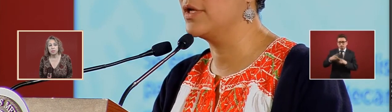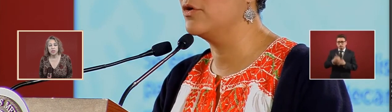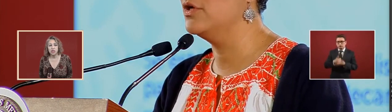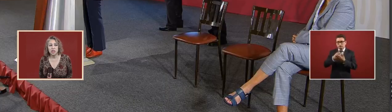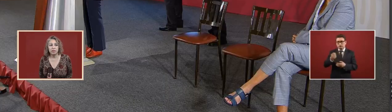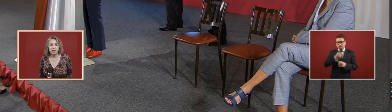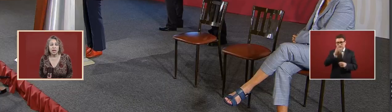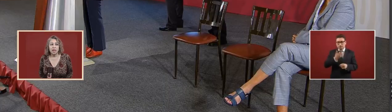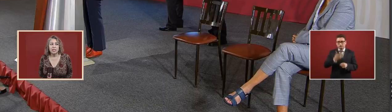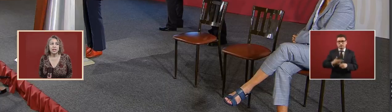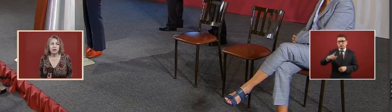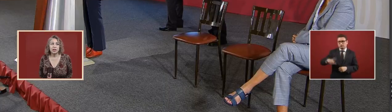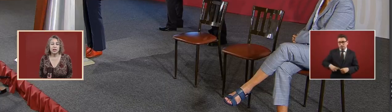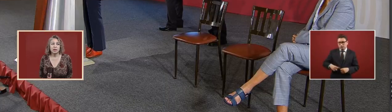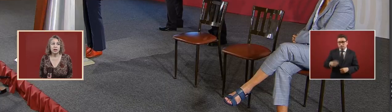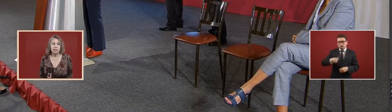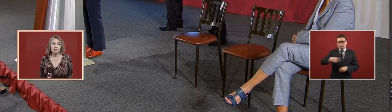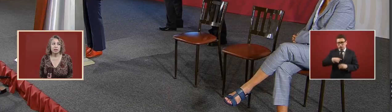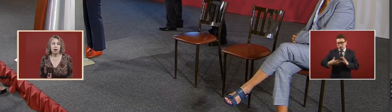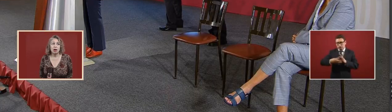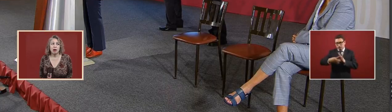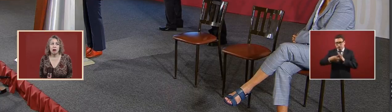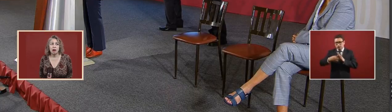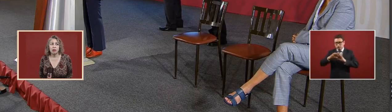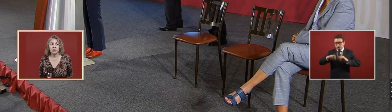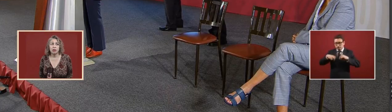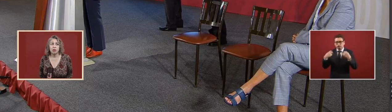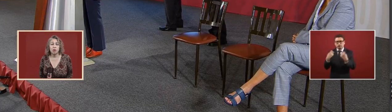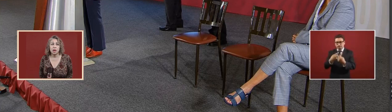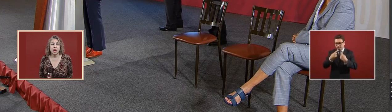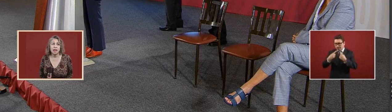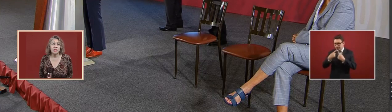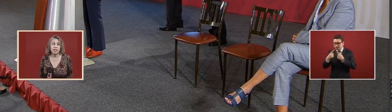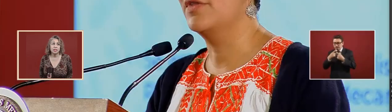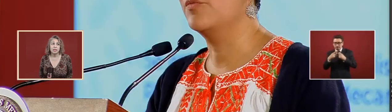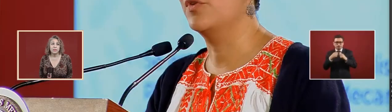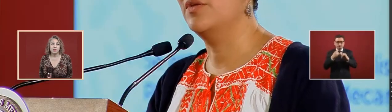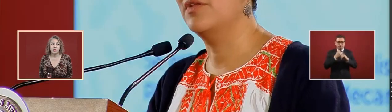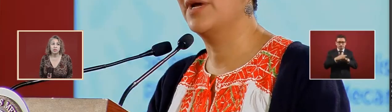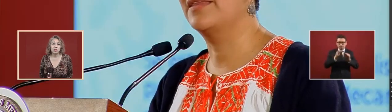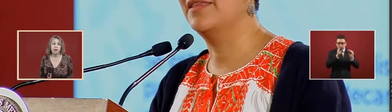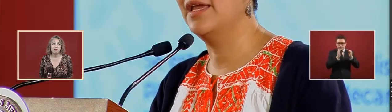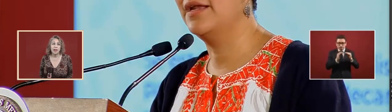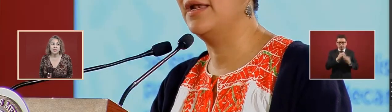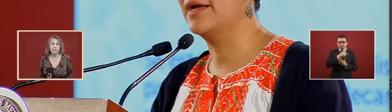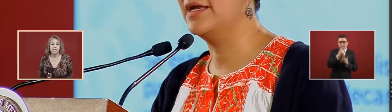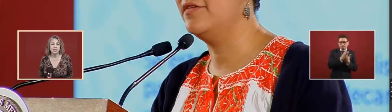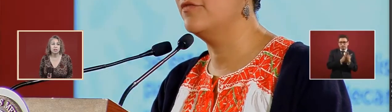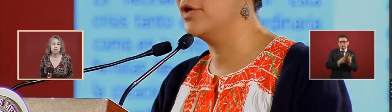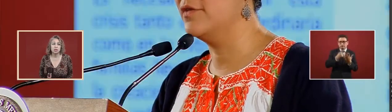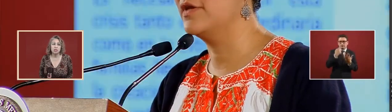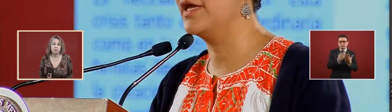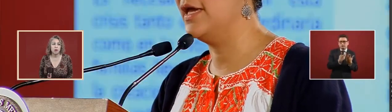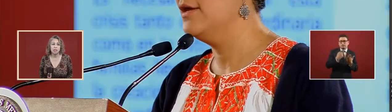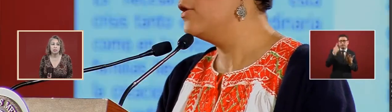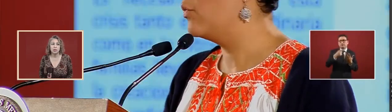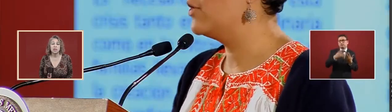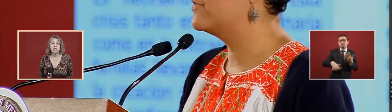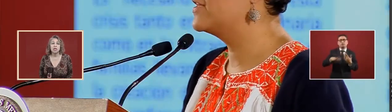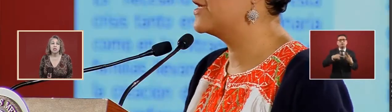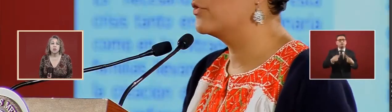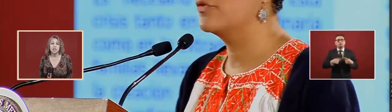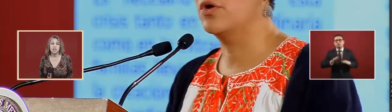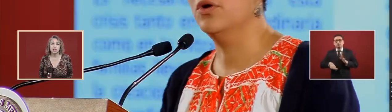National Commission of Secretaries are coordinating these to advance as soon as